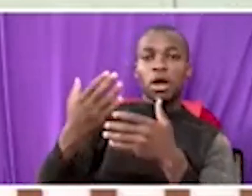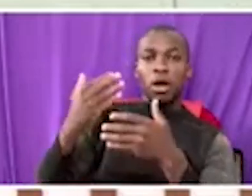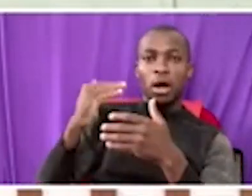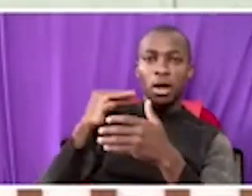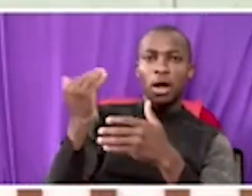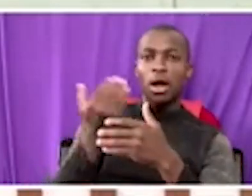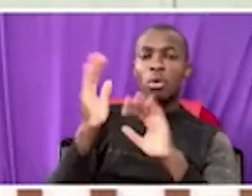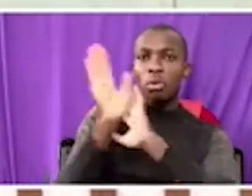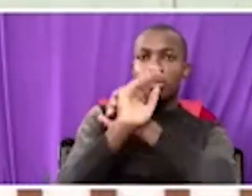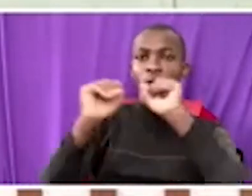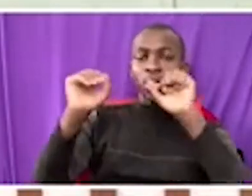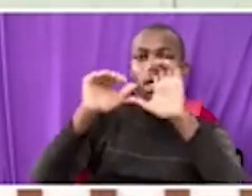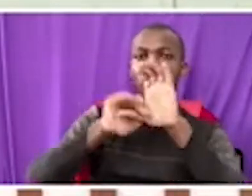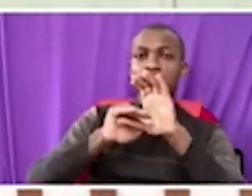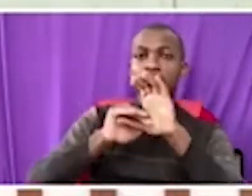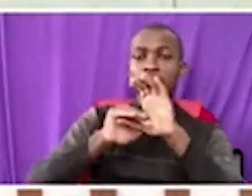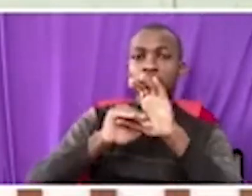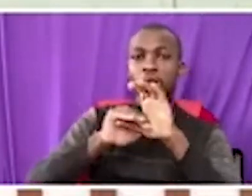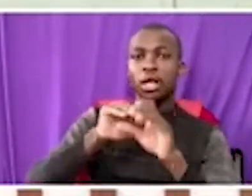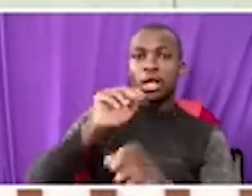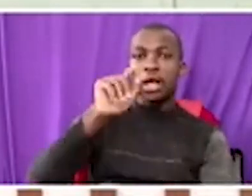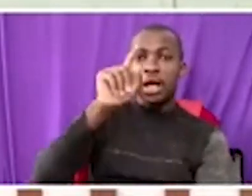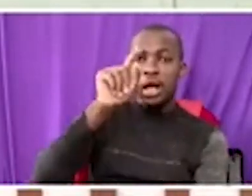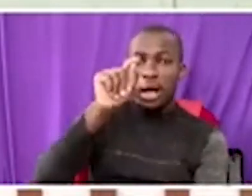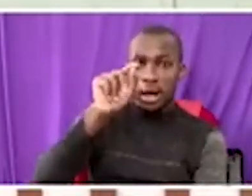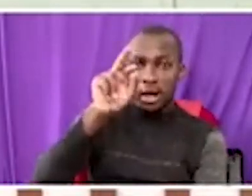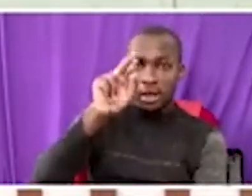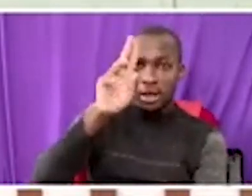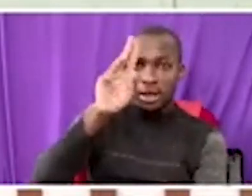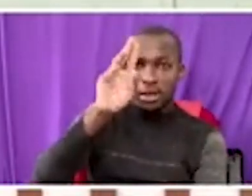the United States, Donald J. Trump, escaped